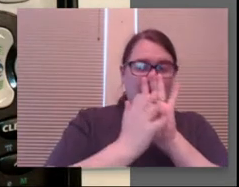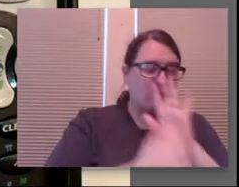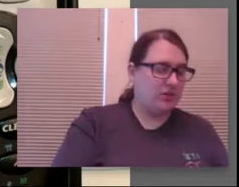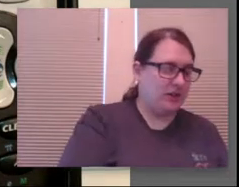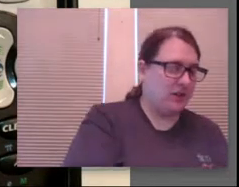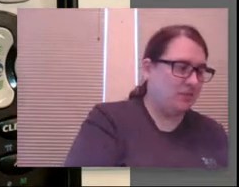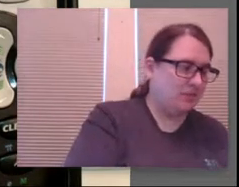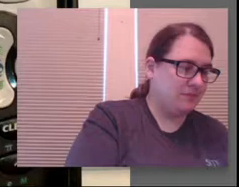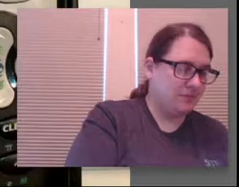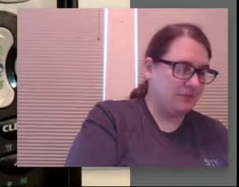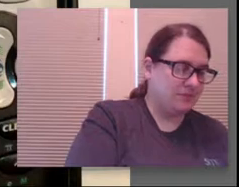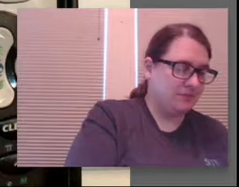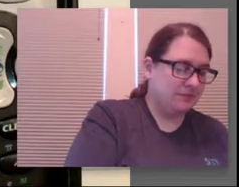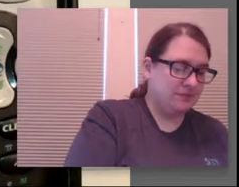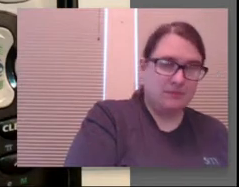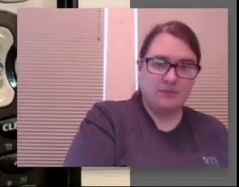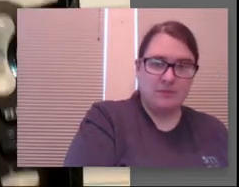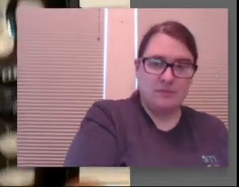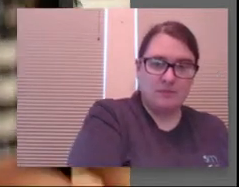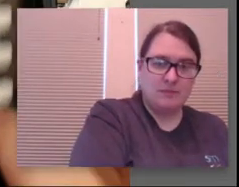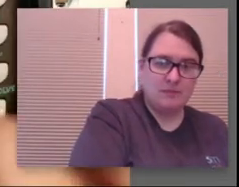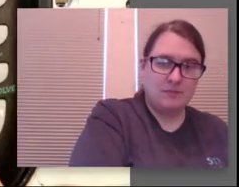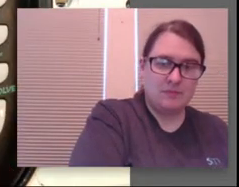your calculator.